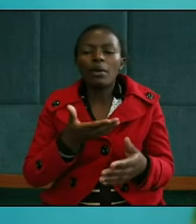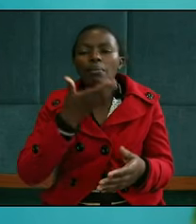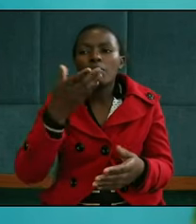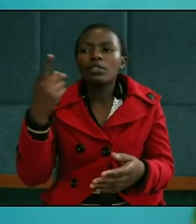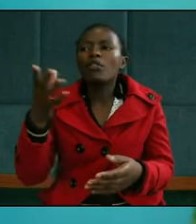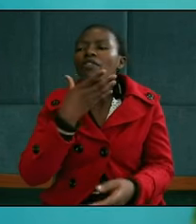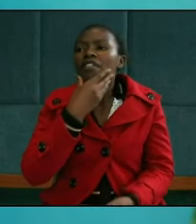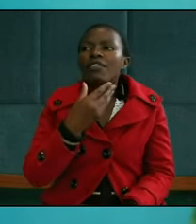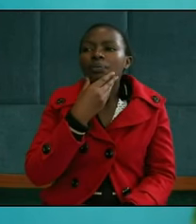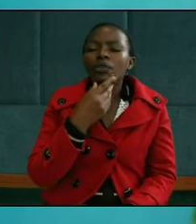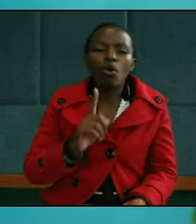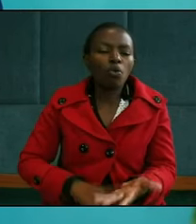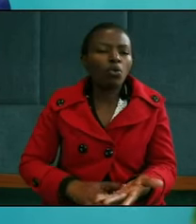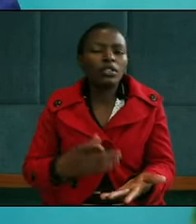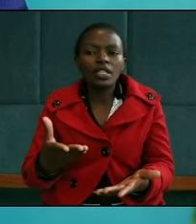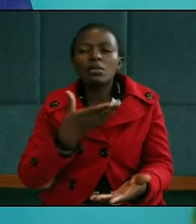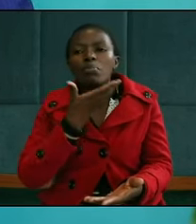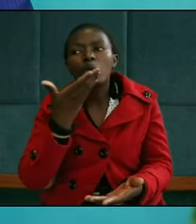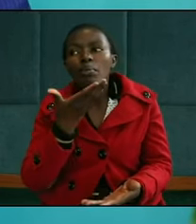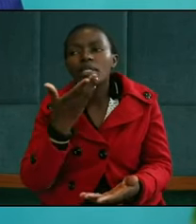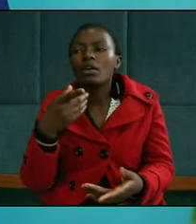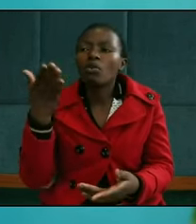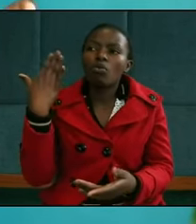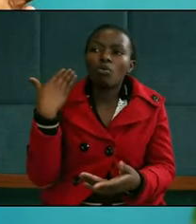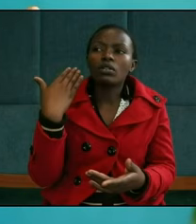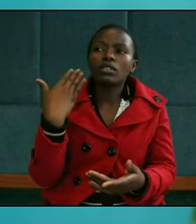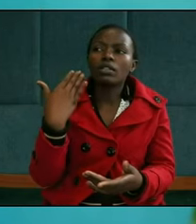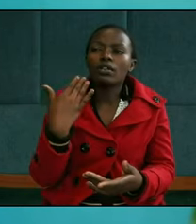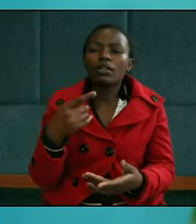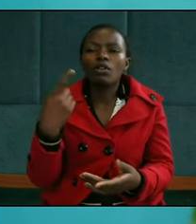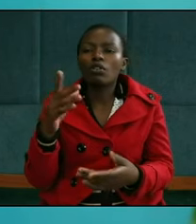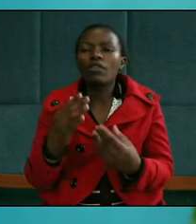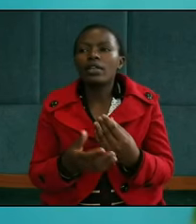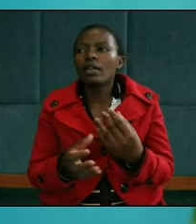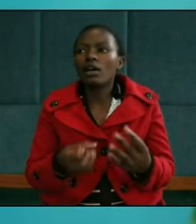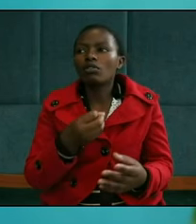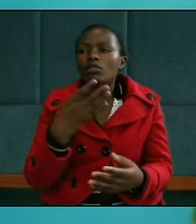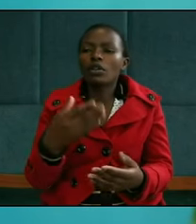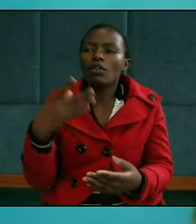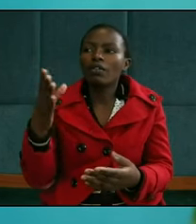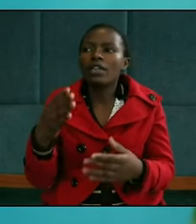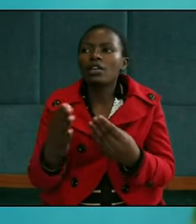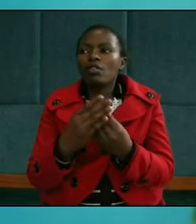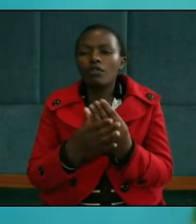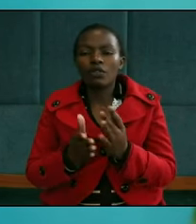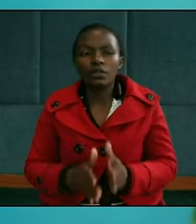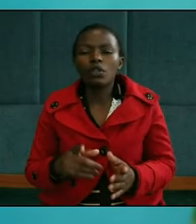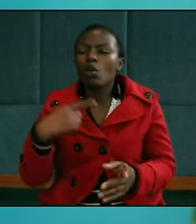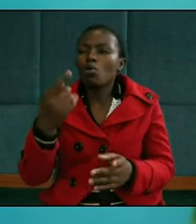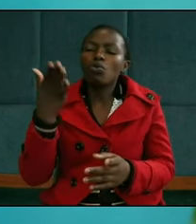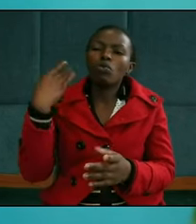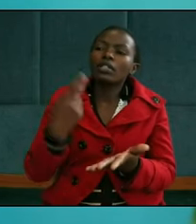Father. What was the promise of the Father? The outpouring of the Comforter, the Advocate, who was the Holy